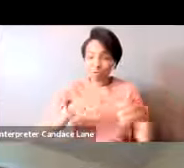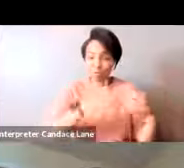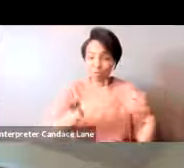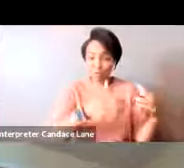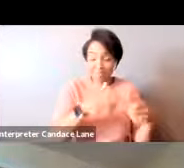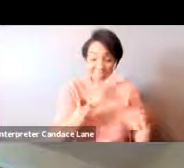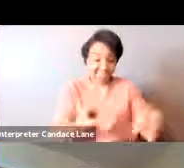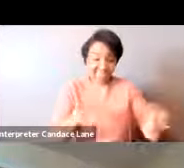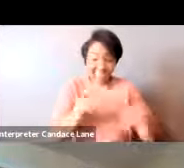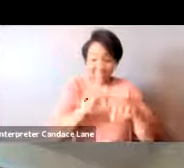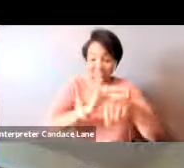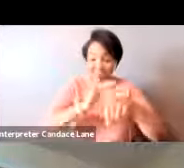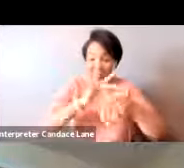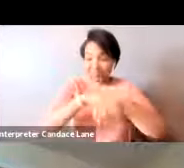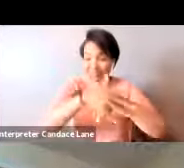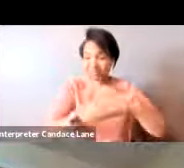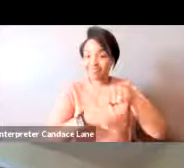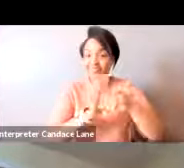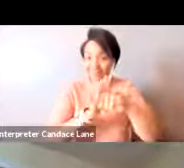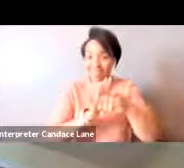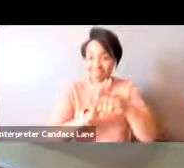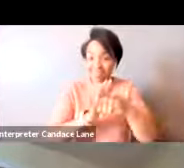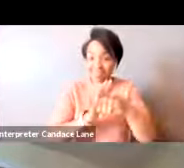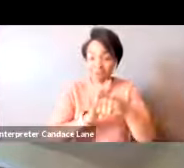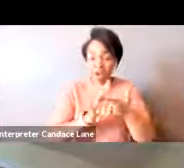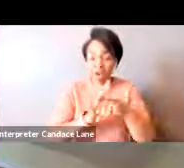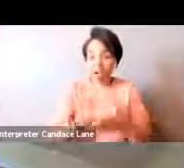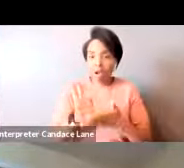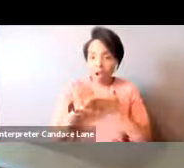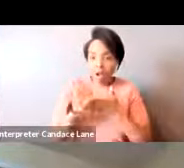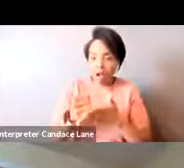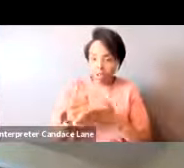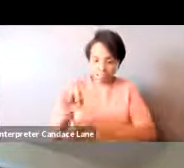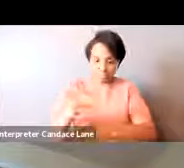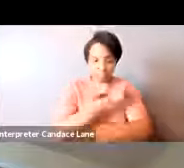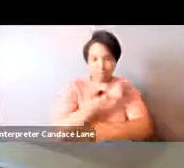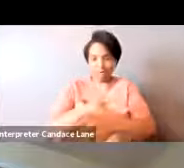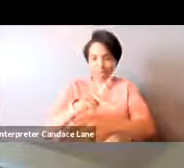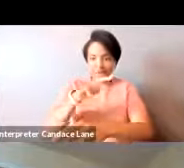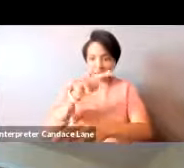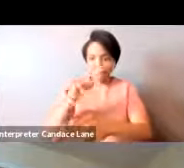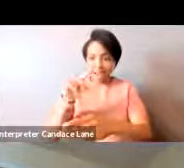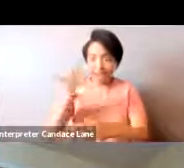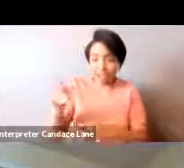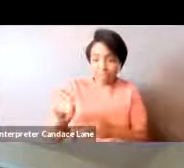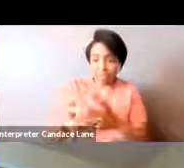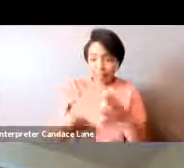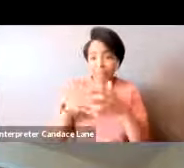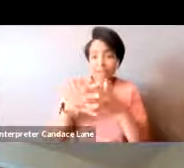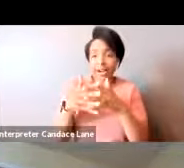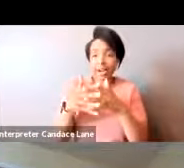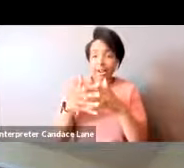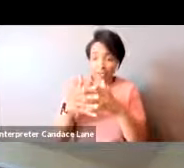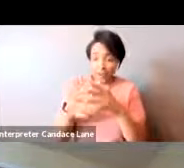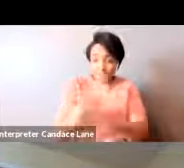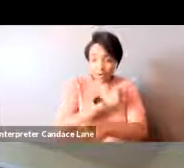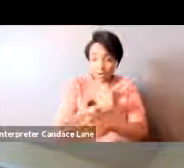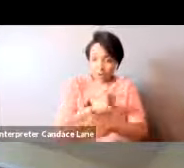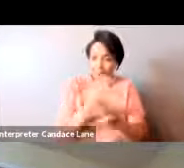initiative, Lift Every Voice, Why African American Poetry Matters. Lift Every Voice is a year-long national